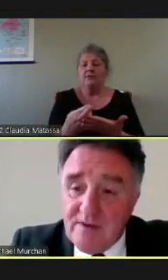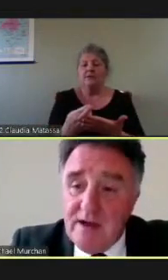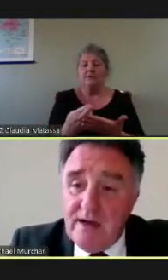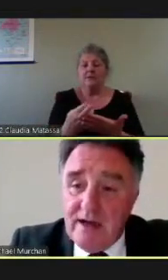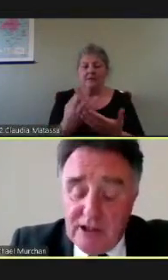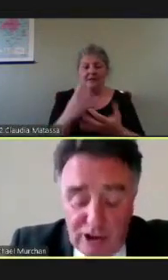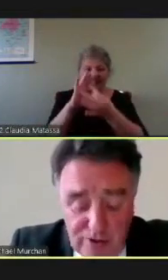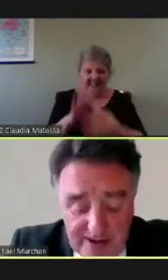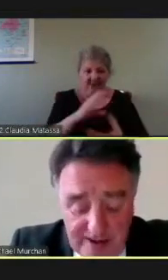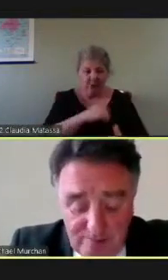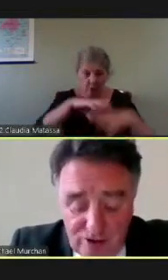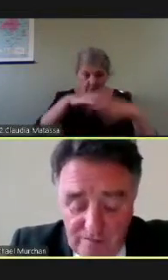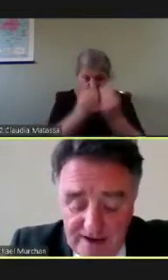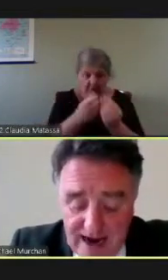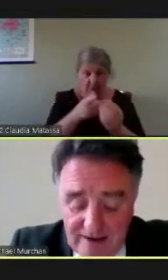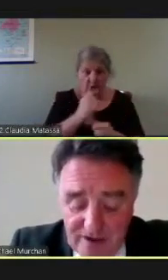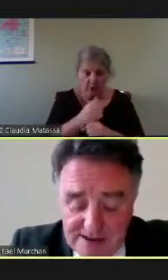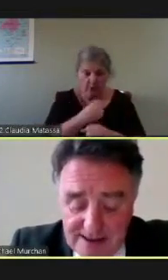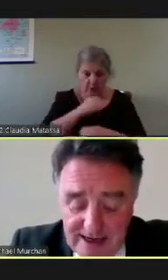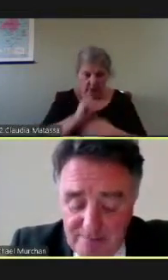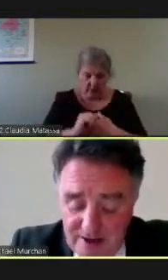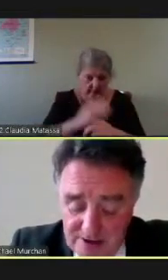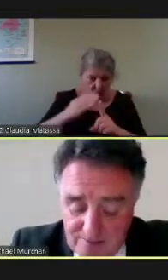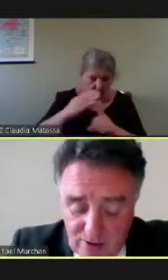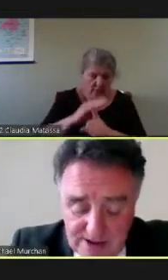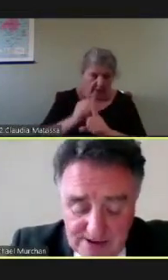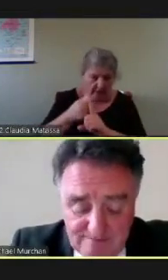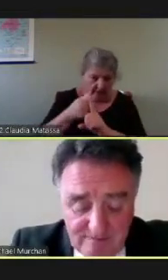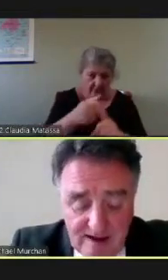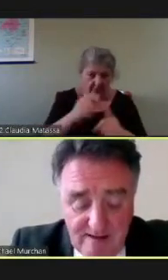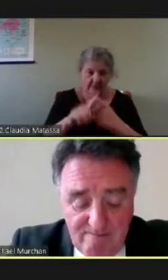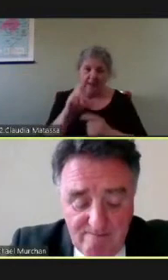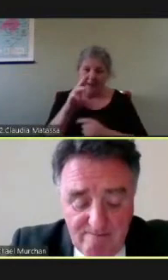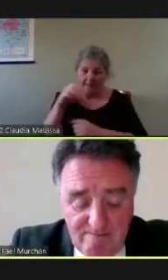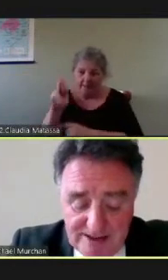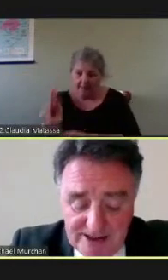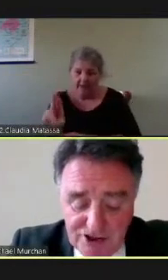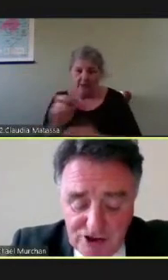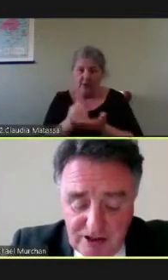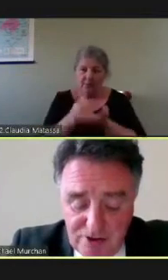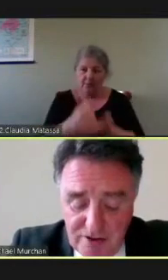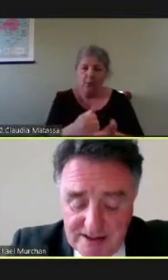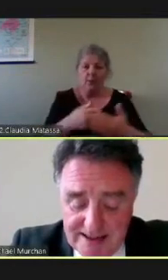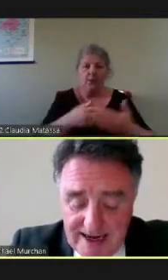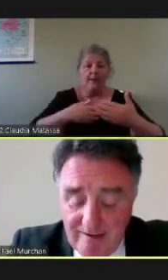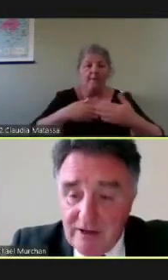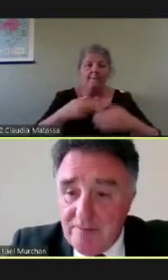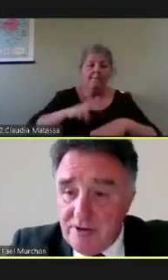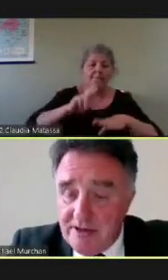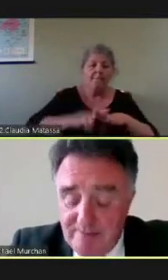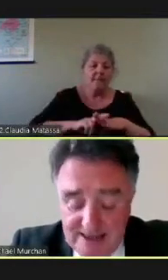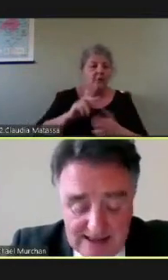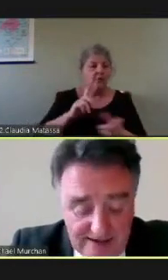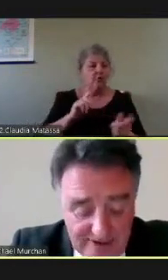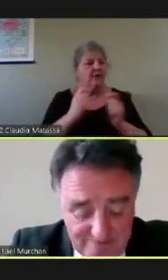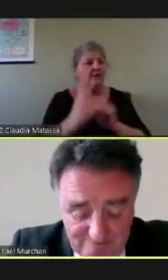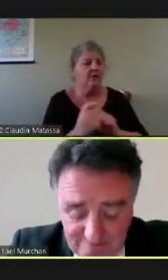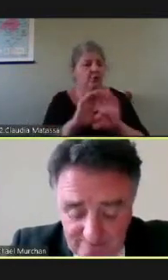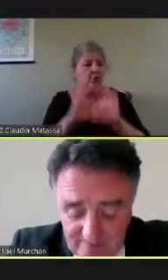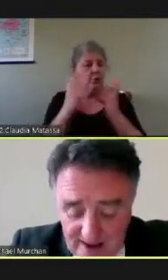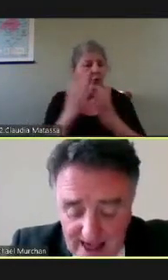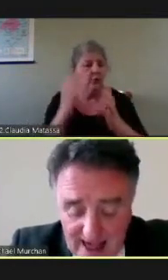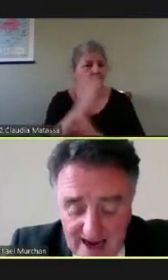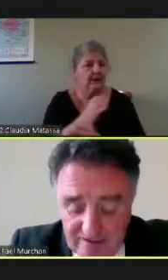today, including improving advocacy and peer supports, better transition to community care and community-based